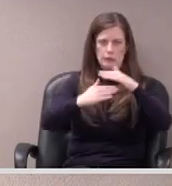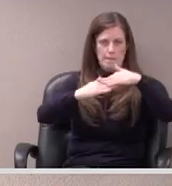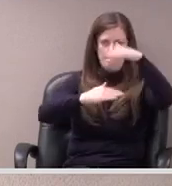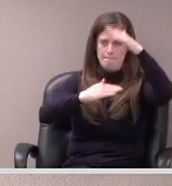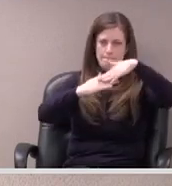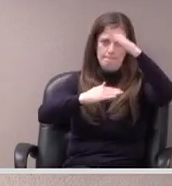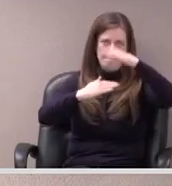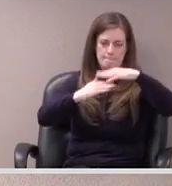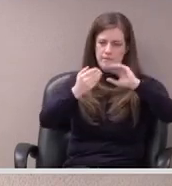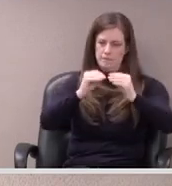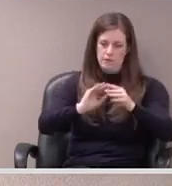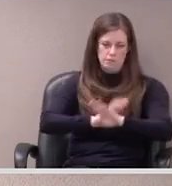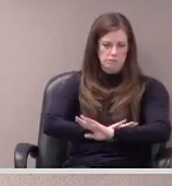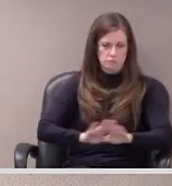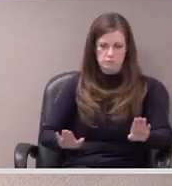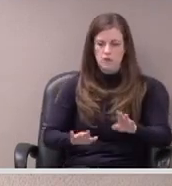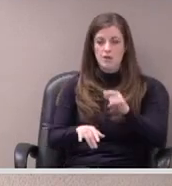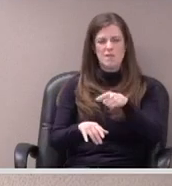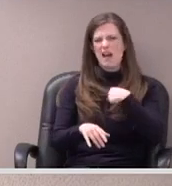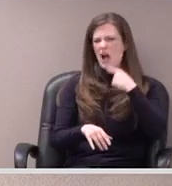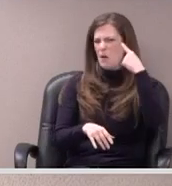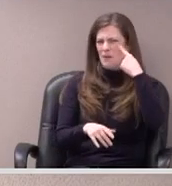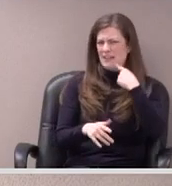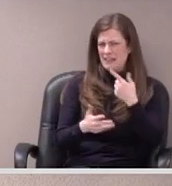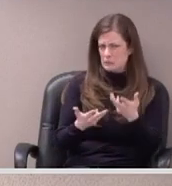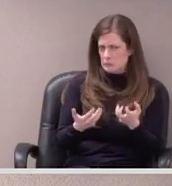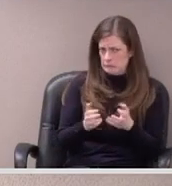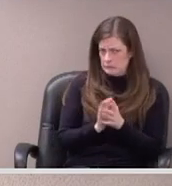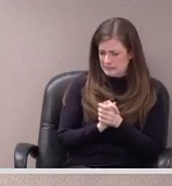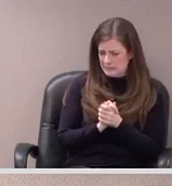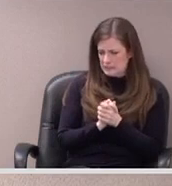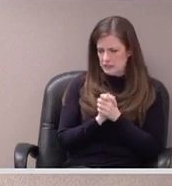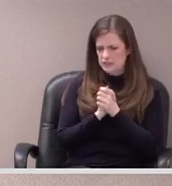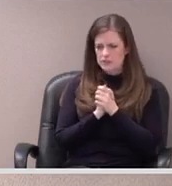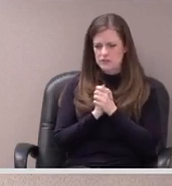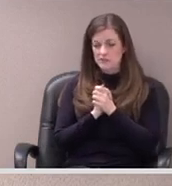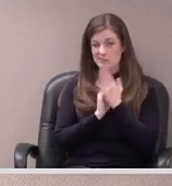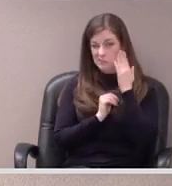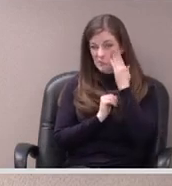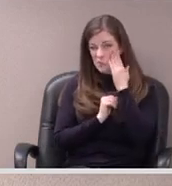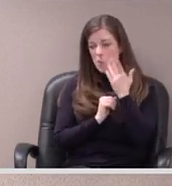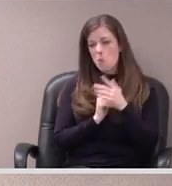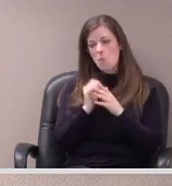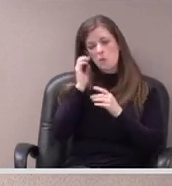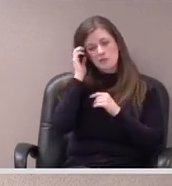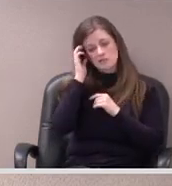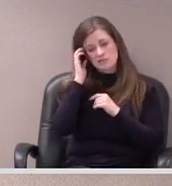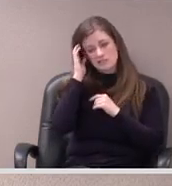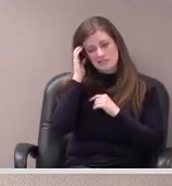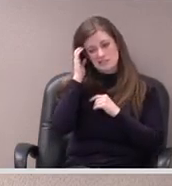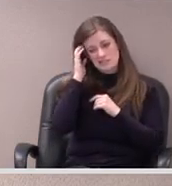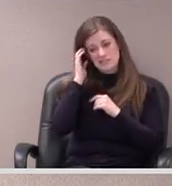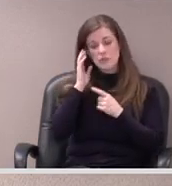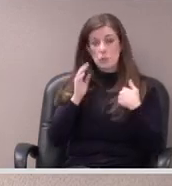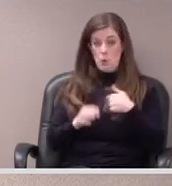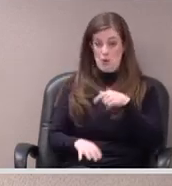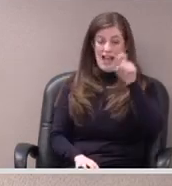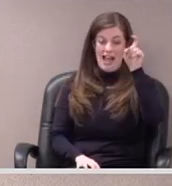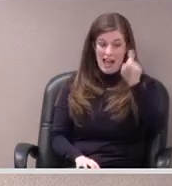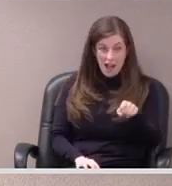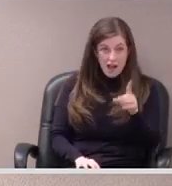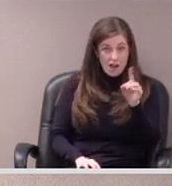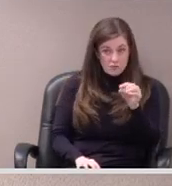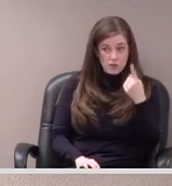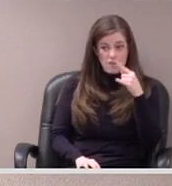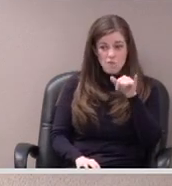capacity. I don't think that's what we want to do, as and what we would have to do in order